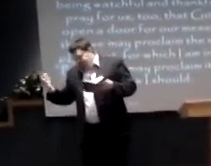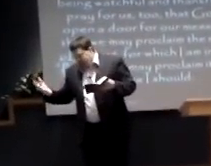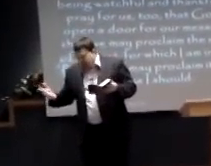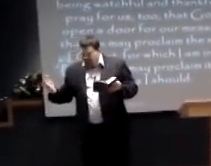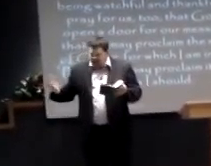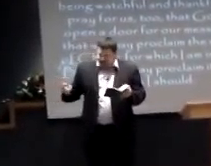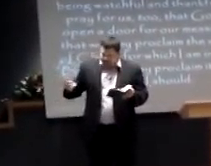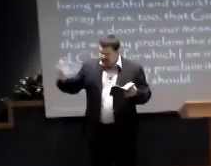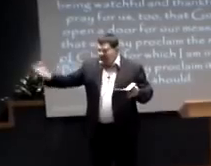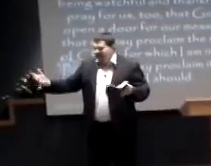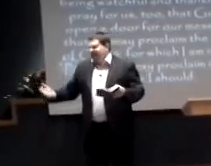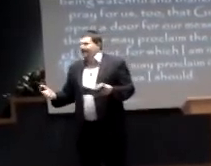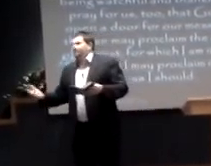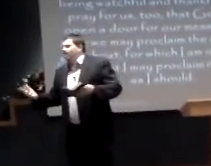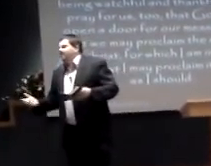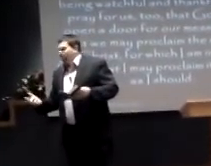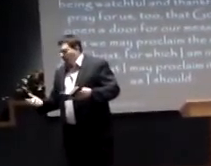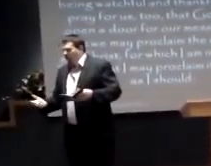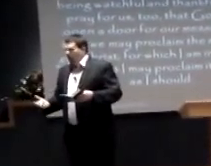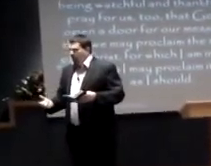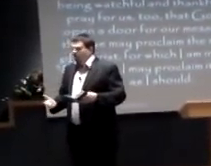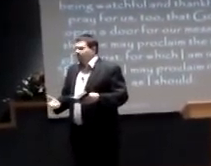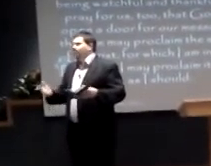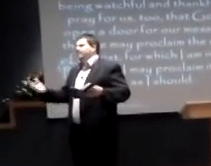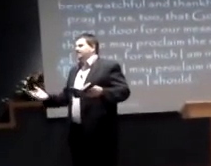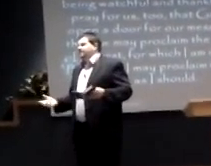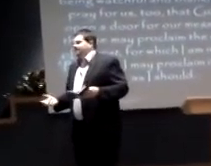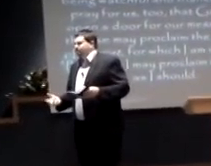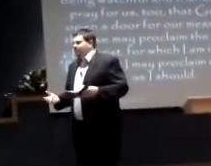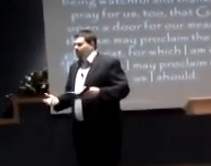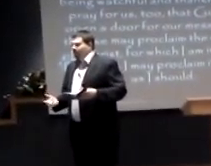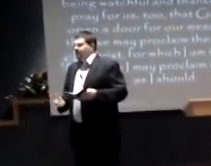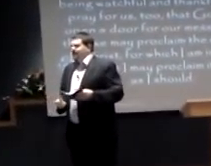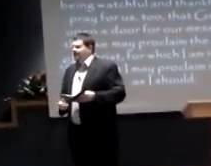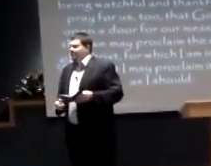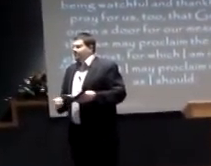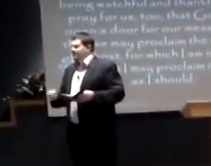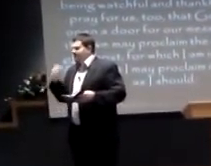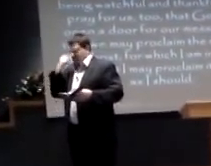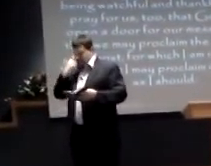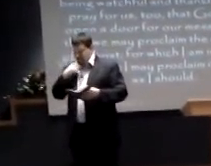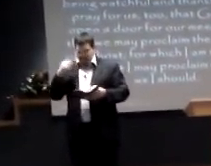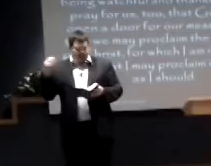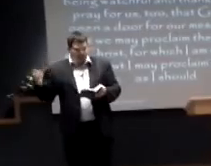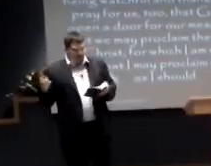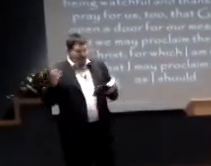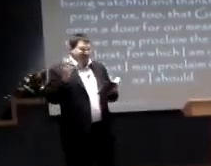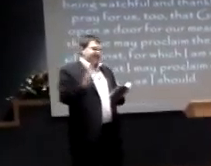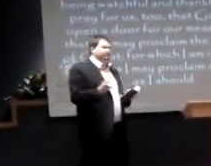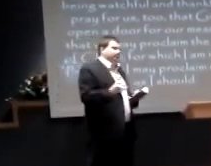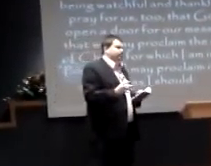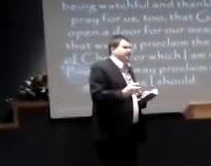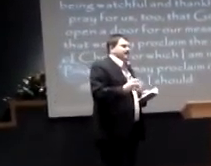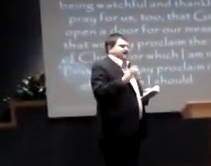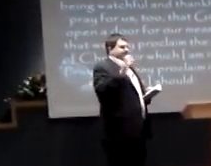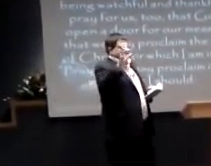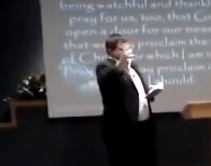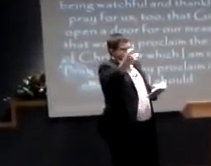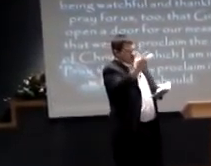Now, you can't pray for Paul. Paul's already with the Lord right now, so that's not... What I can